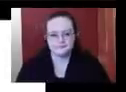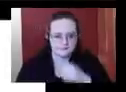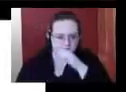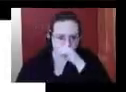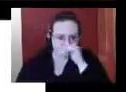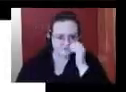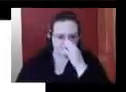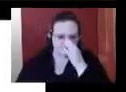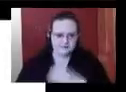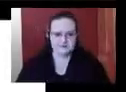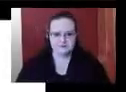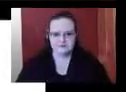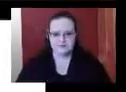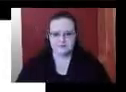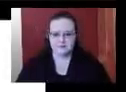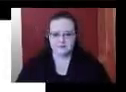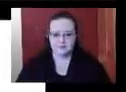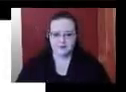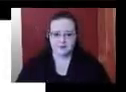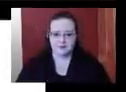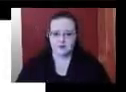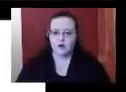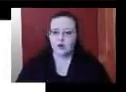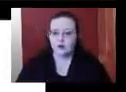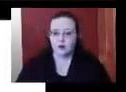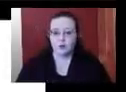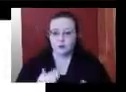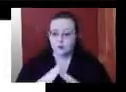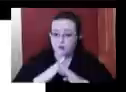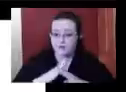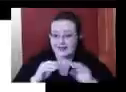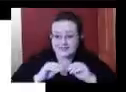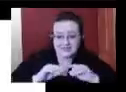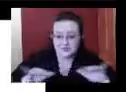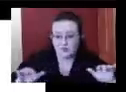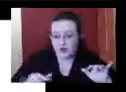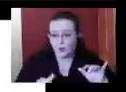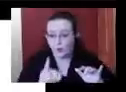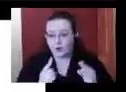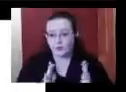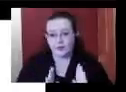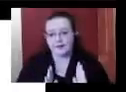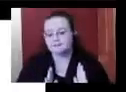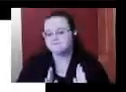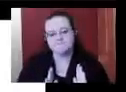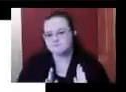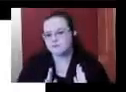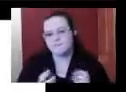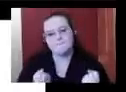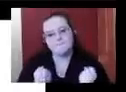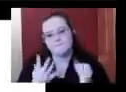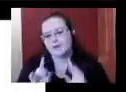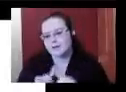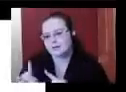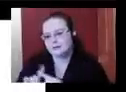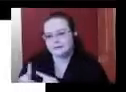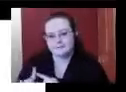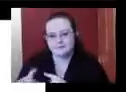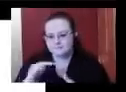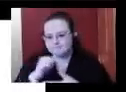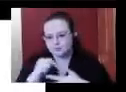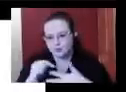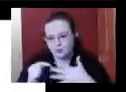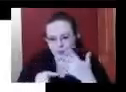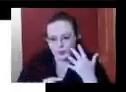There's not one specific measure that will prevent transmission from occurring in schools, but a combination of elements that contribute to making schools